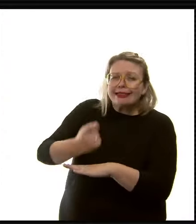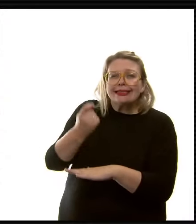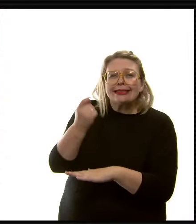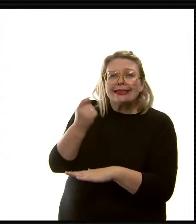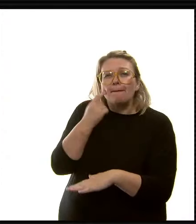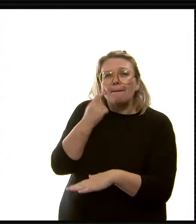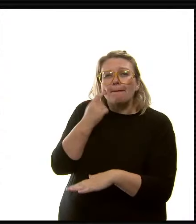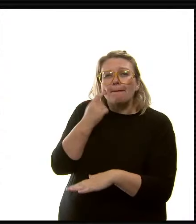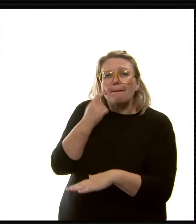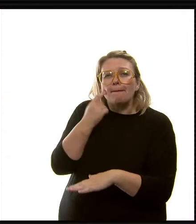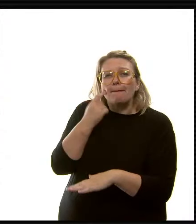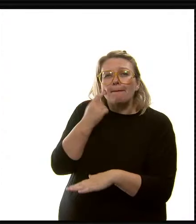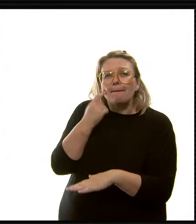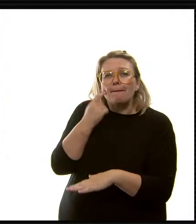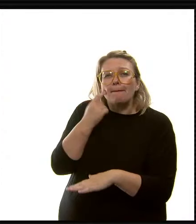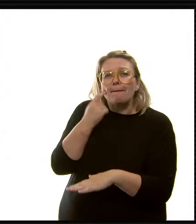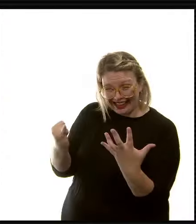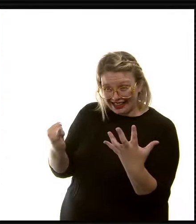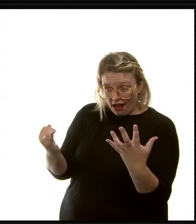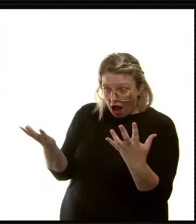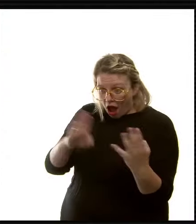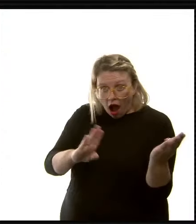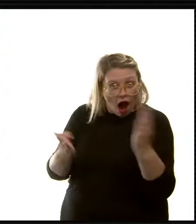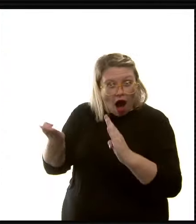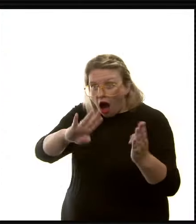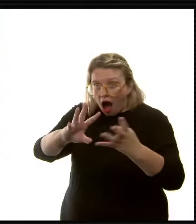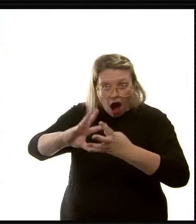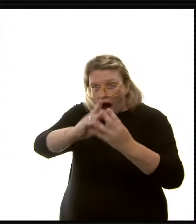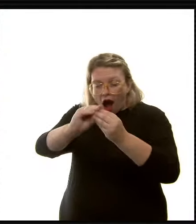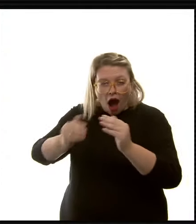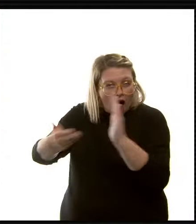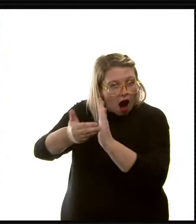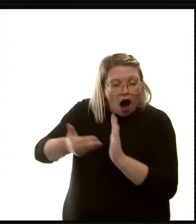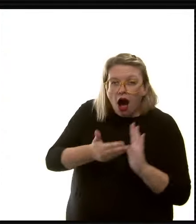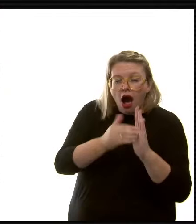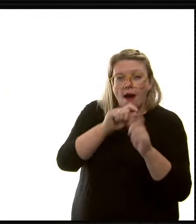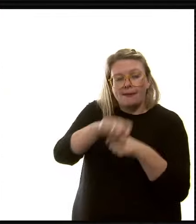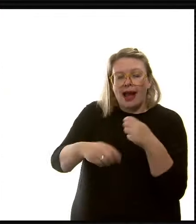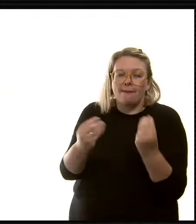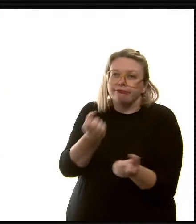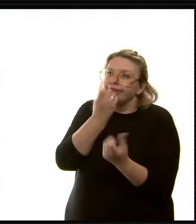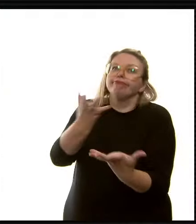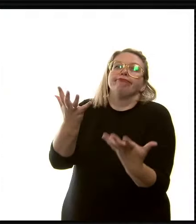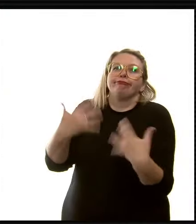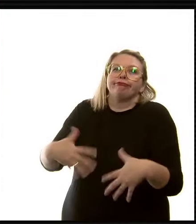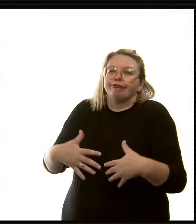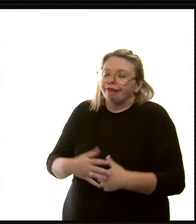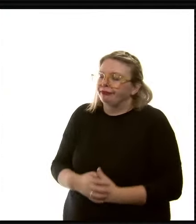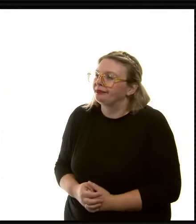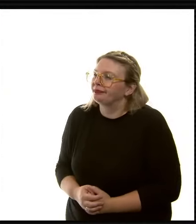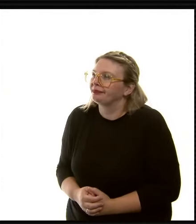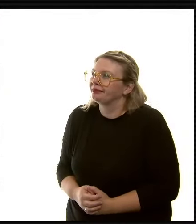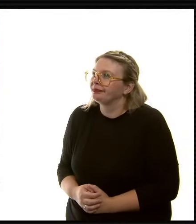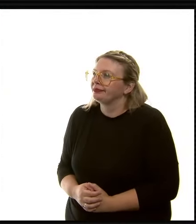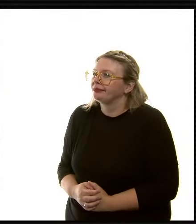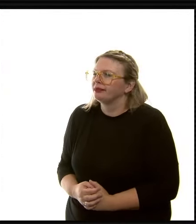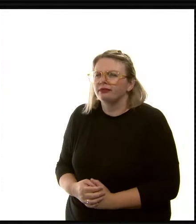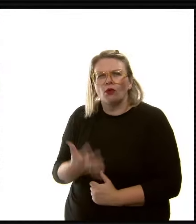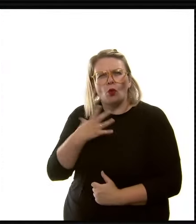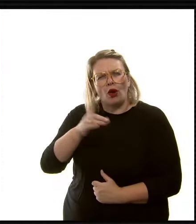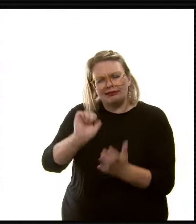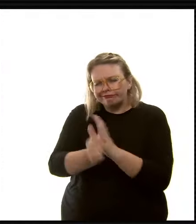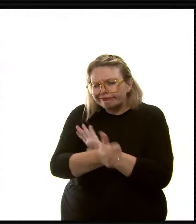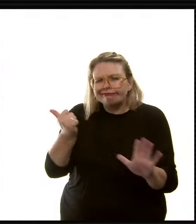where we have our all-stars. You get to use this cake base and turn it into something magical. So we'll be looking for outstanding